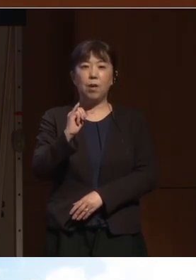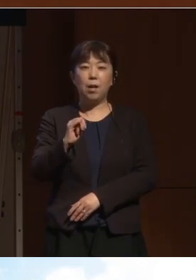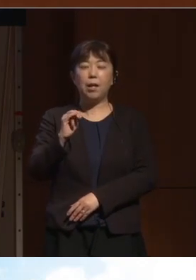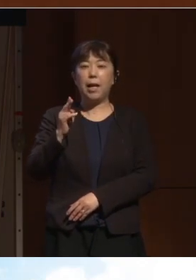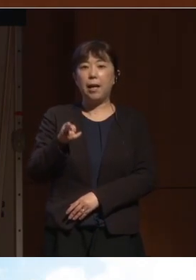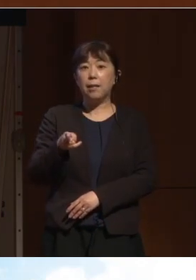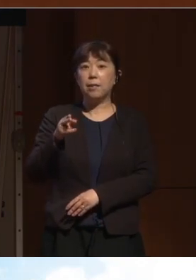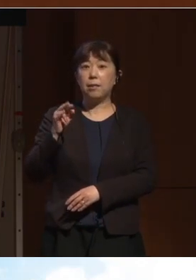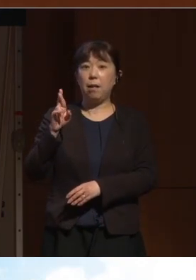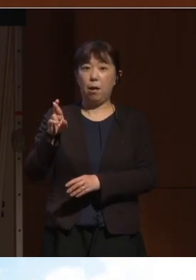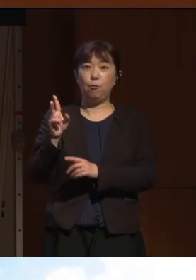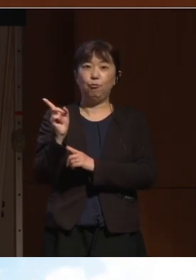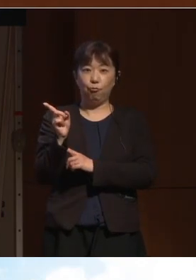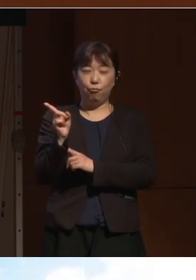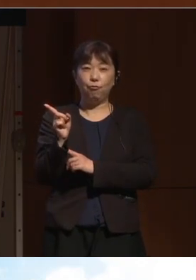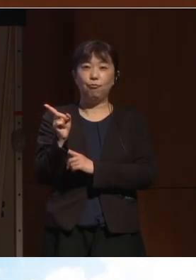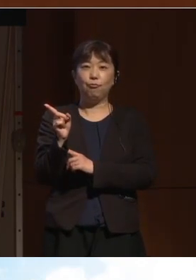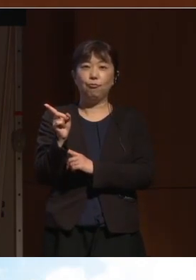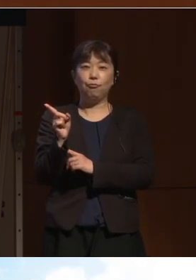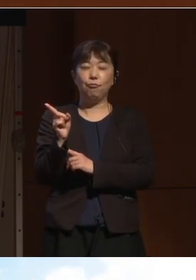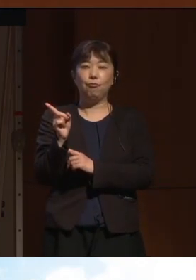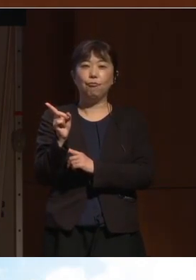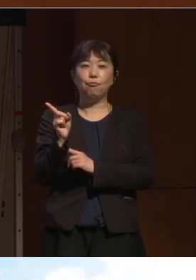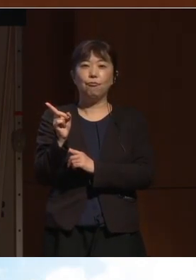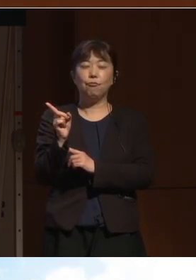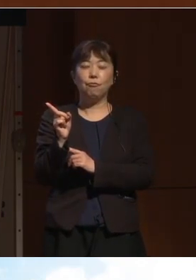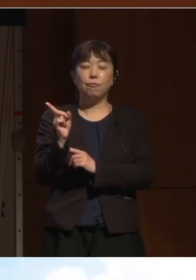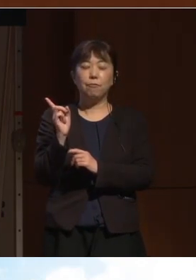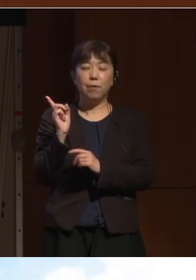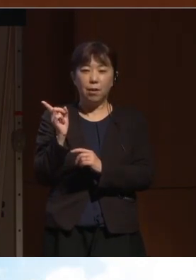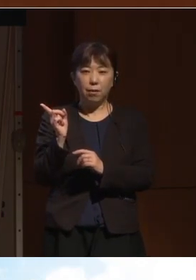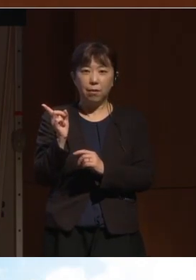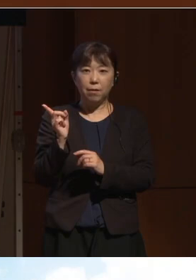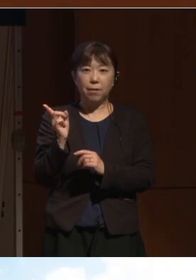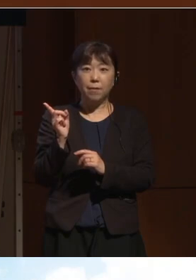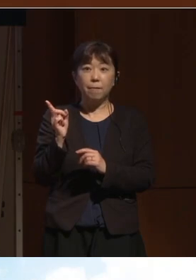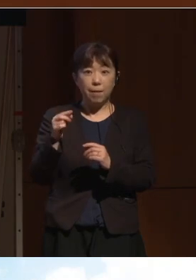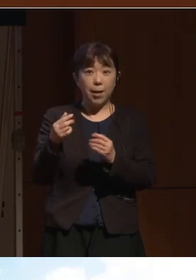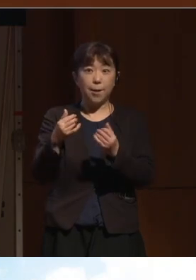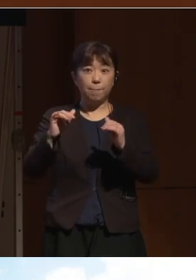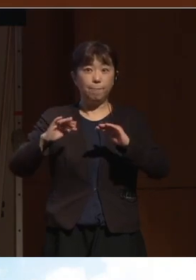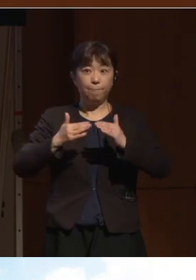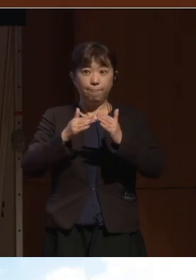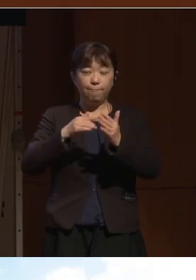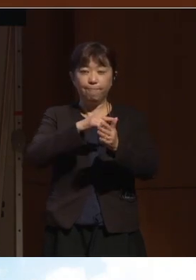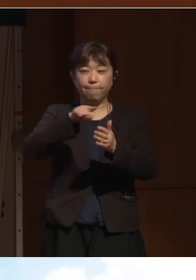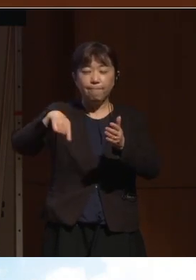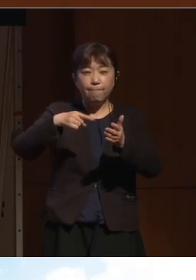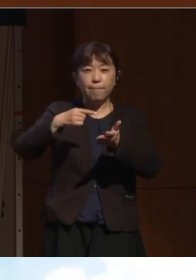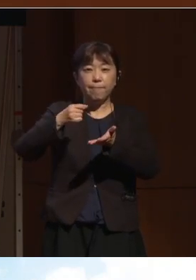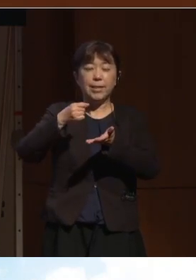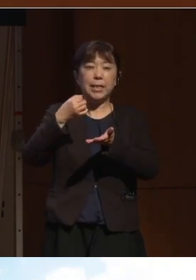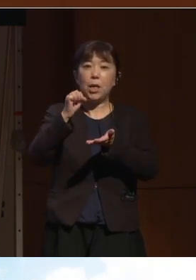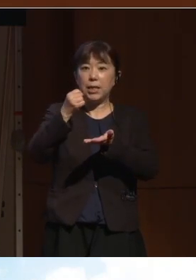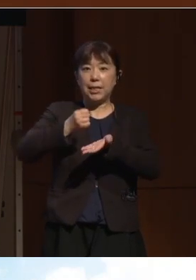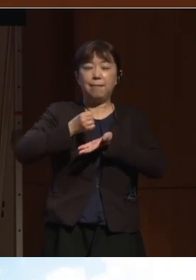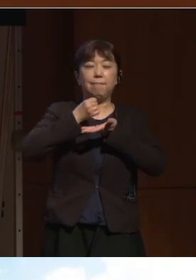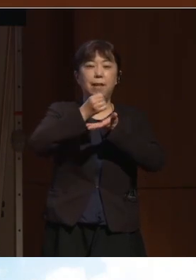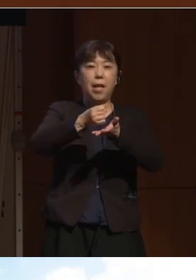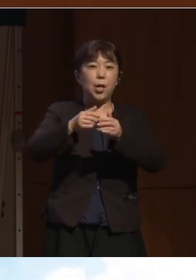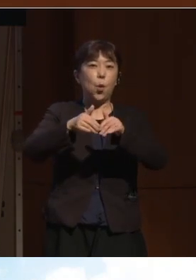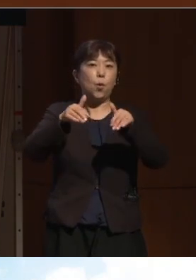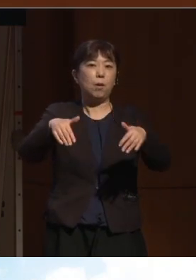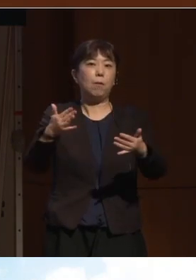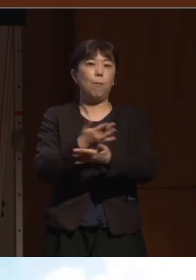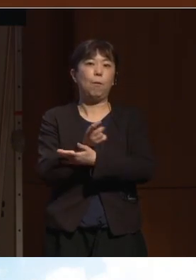Research UK and the Wellcome, as part of the Aspire alignment call, and many people have already mentioned the importance of Aspire here.